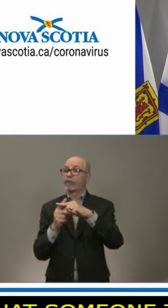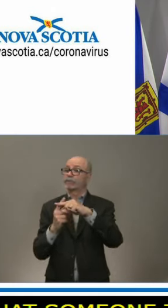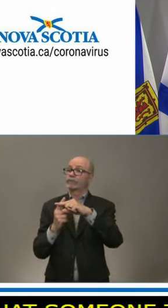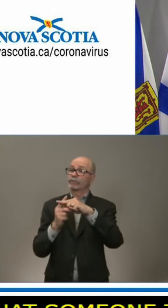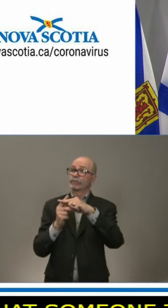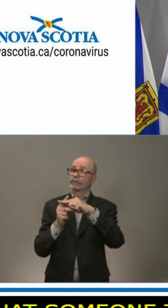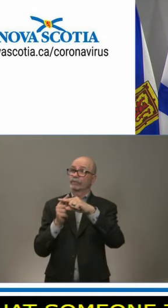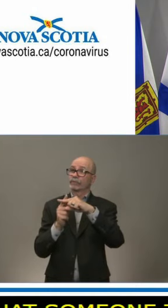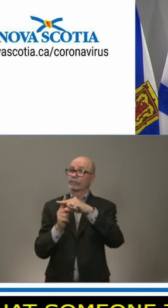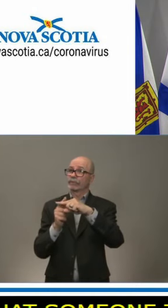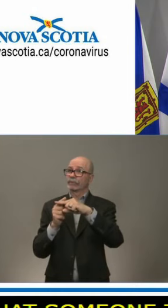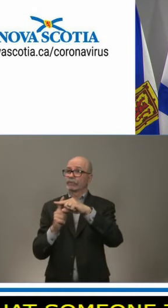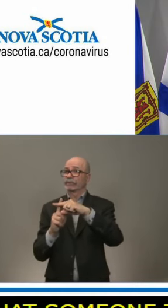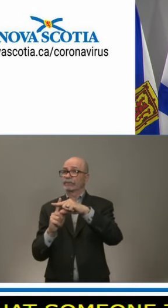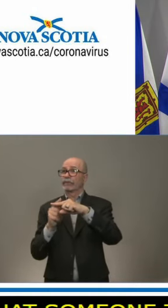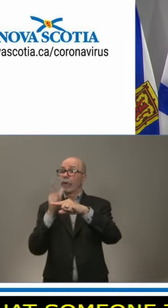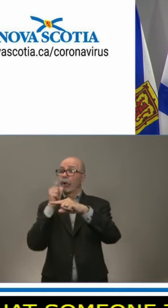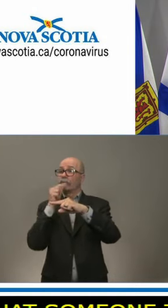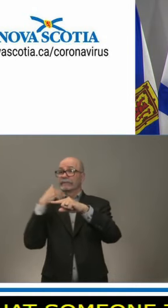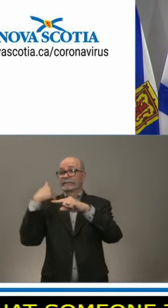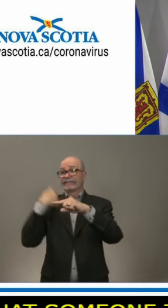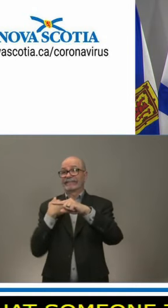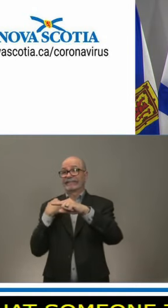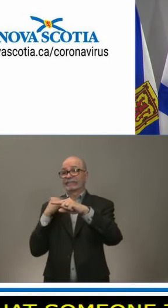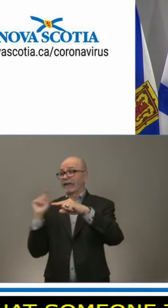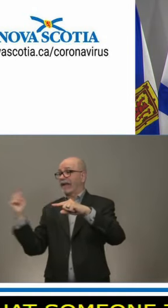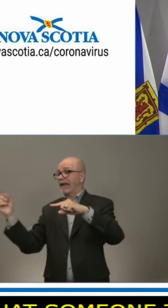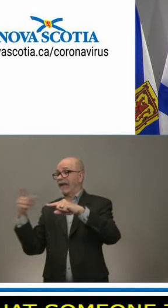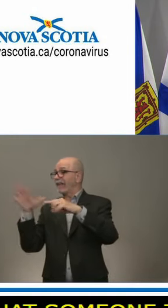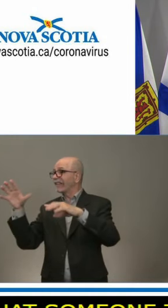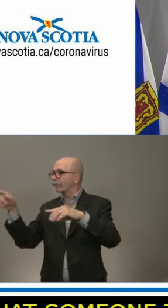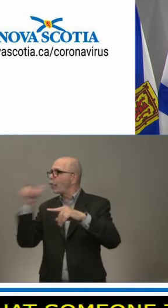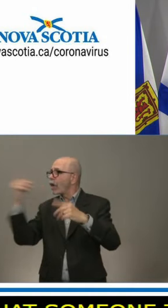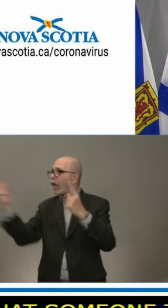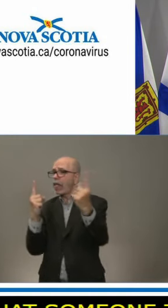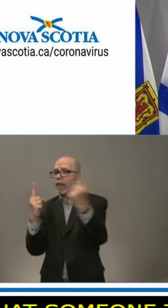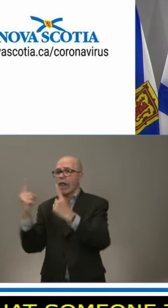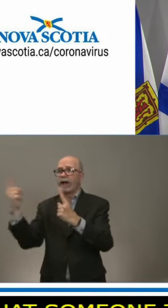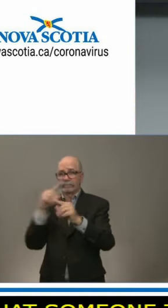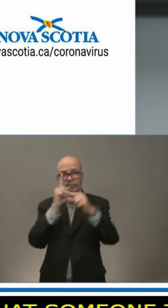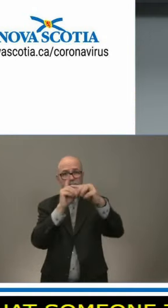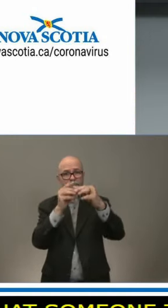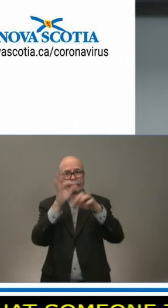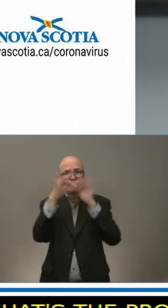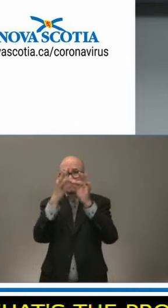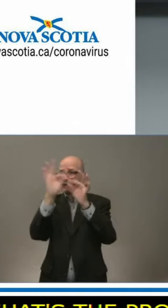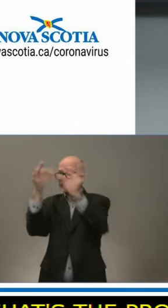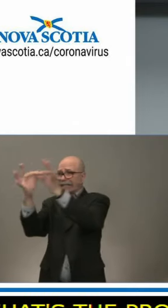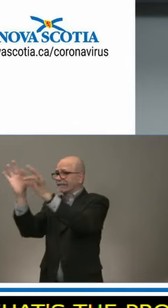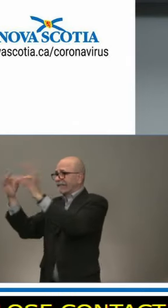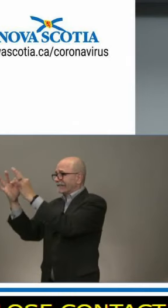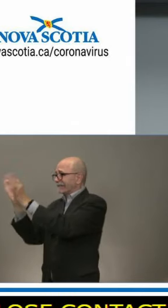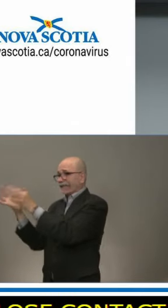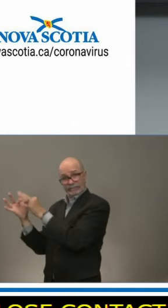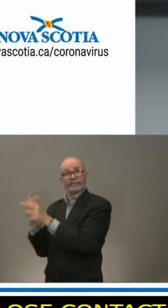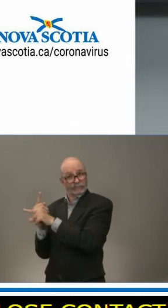the testing from that point goes on? So every time there's a positive test, that